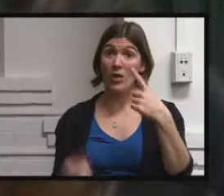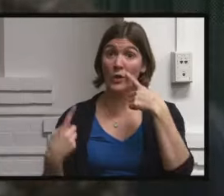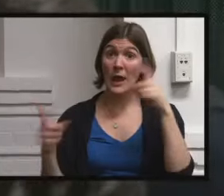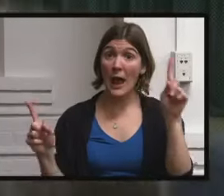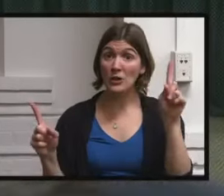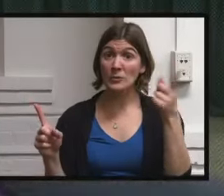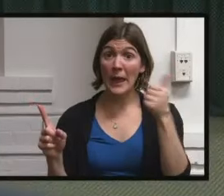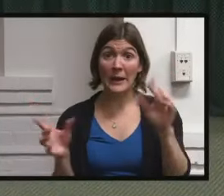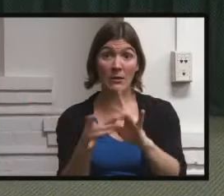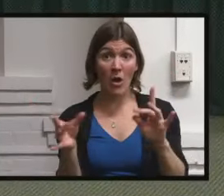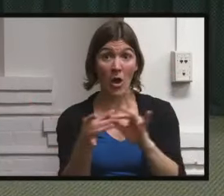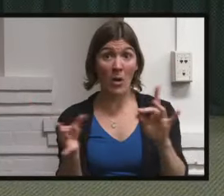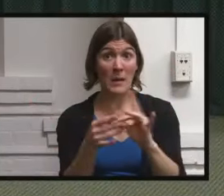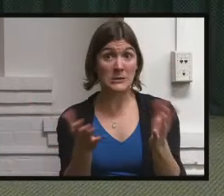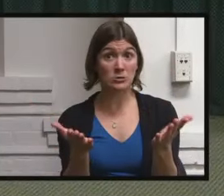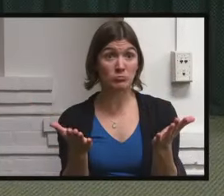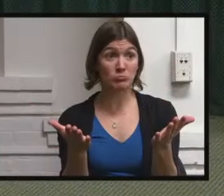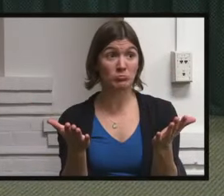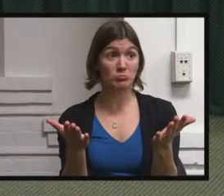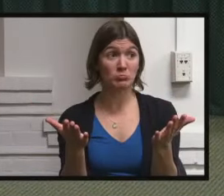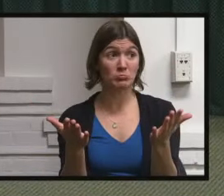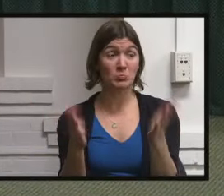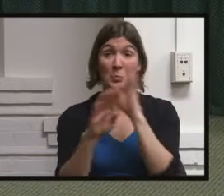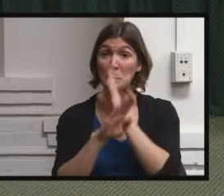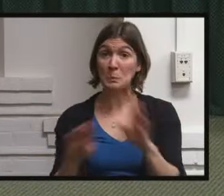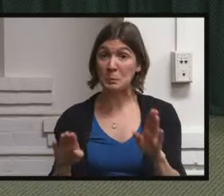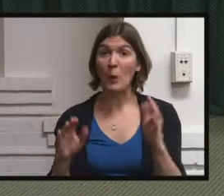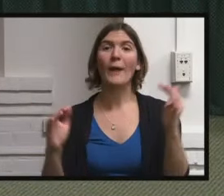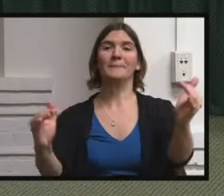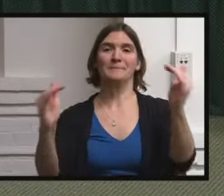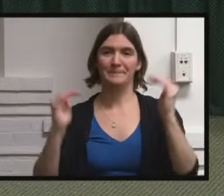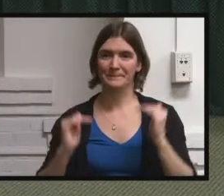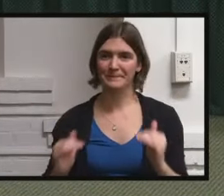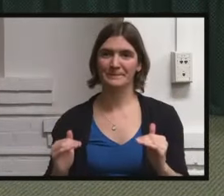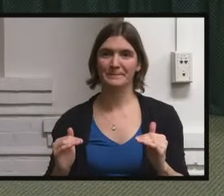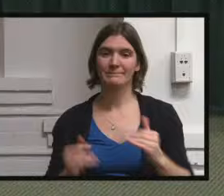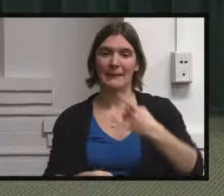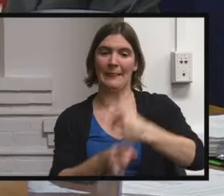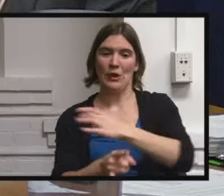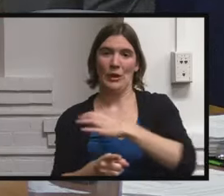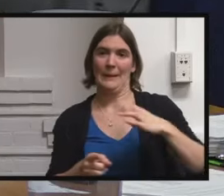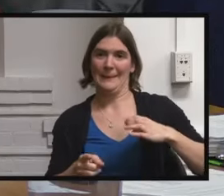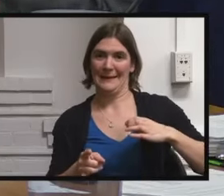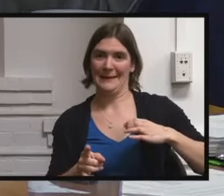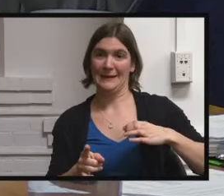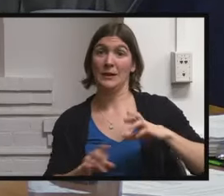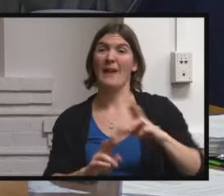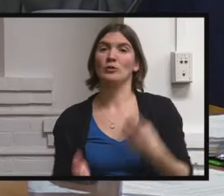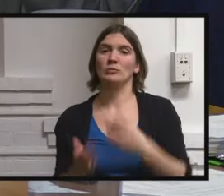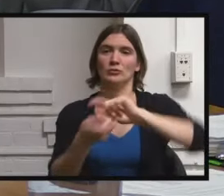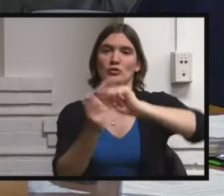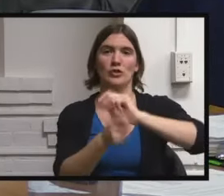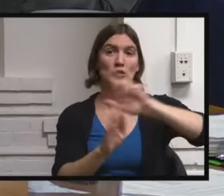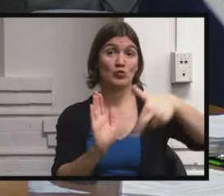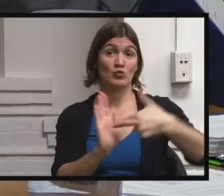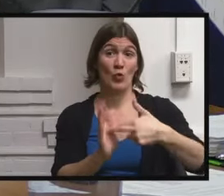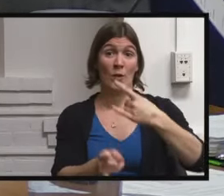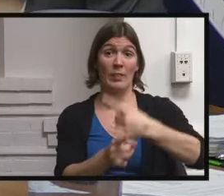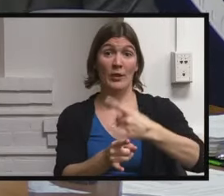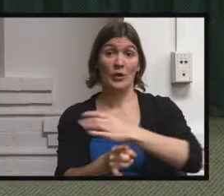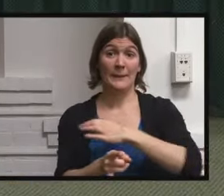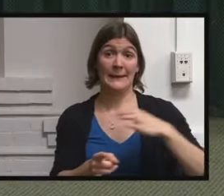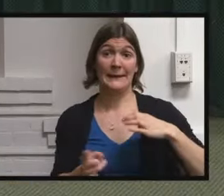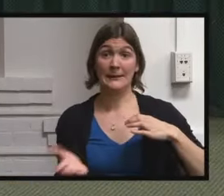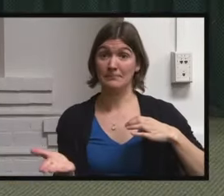Anybody else on the public participation? Well, then the next matter on the agenda is liquor commissioners. We're ready for motion to convene as liquor